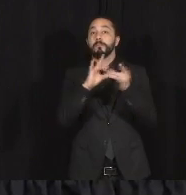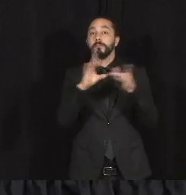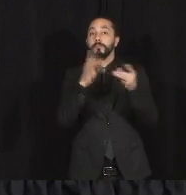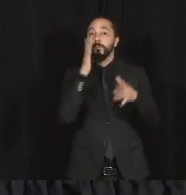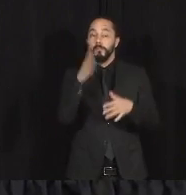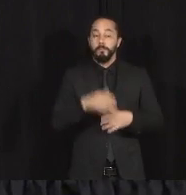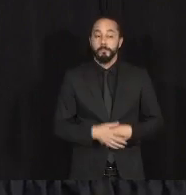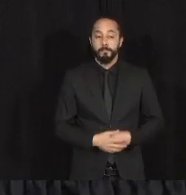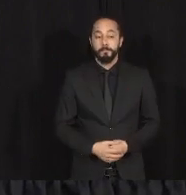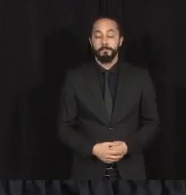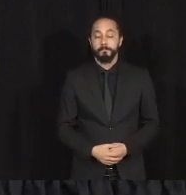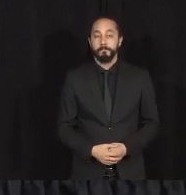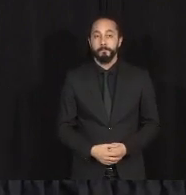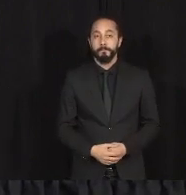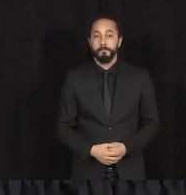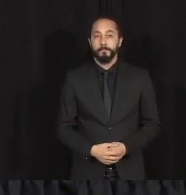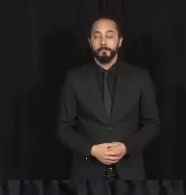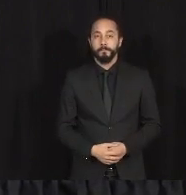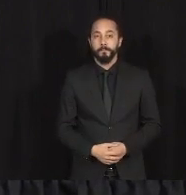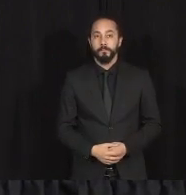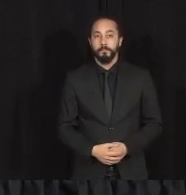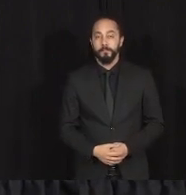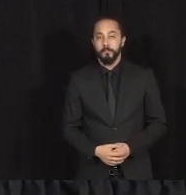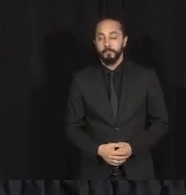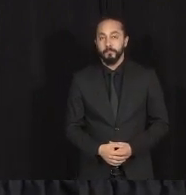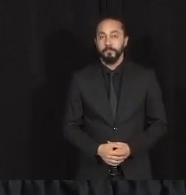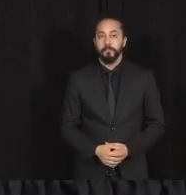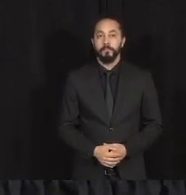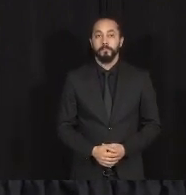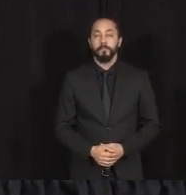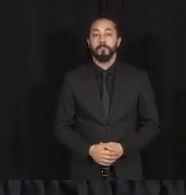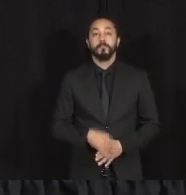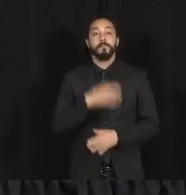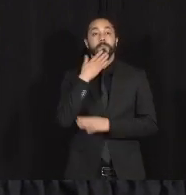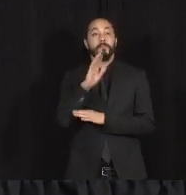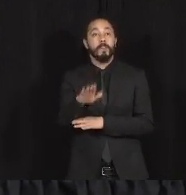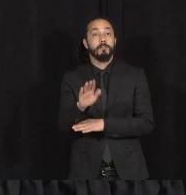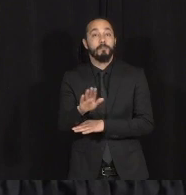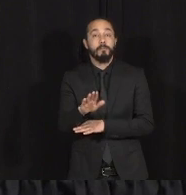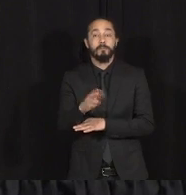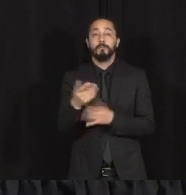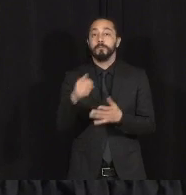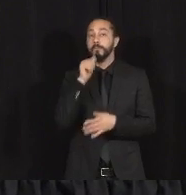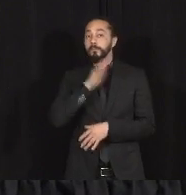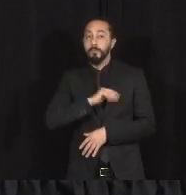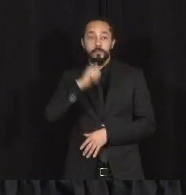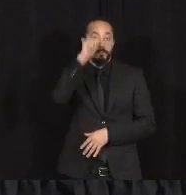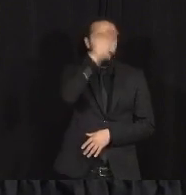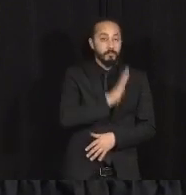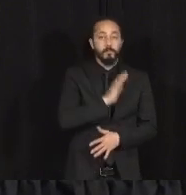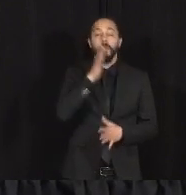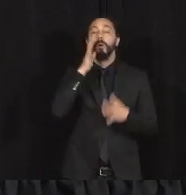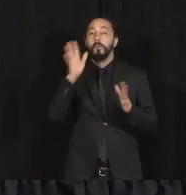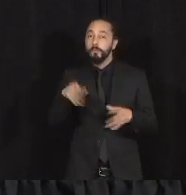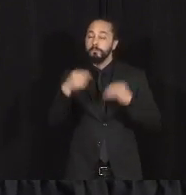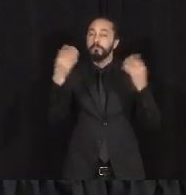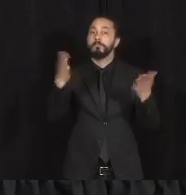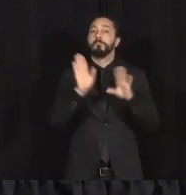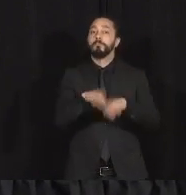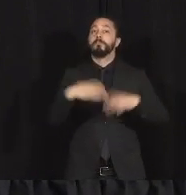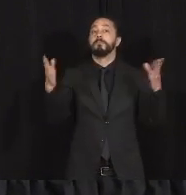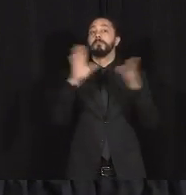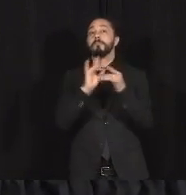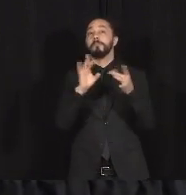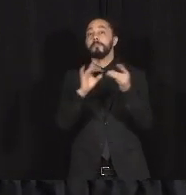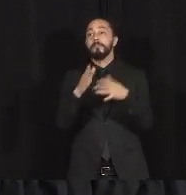So good afternoon, ladies and gentlemen. We'll deliver some opening remarks and then we'll be happy to take